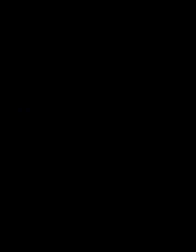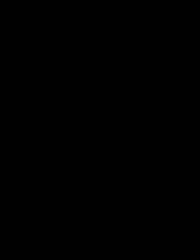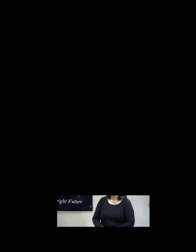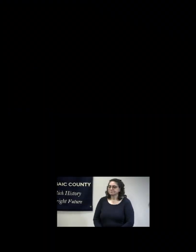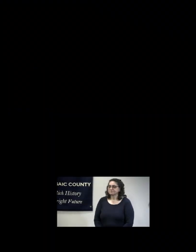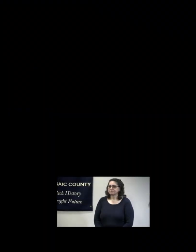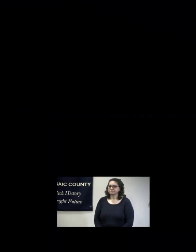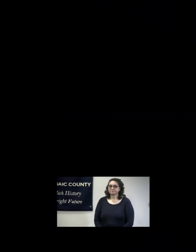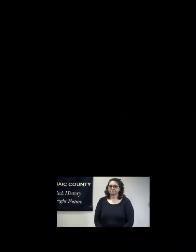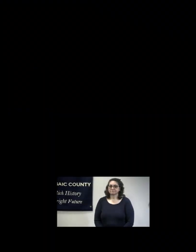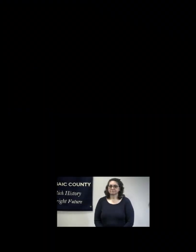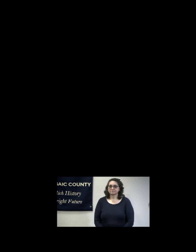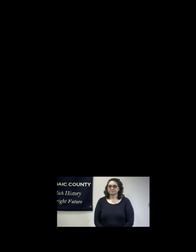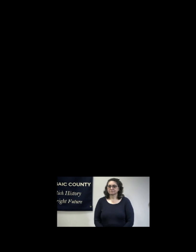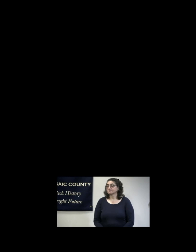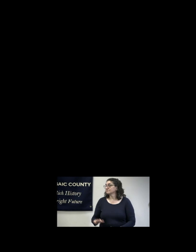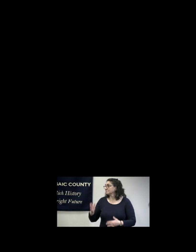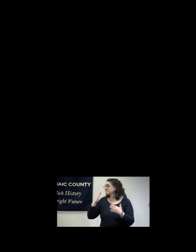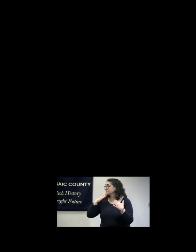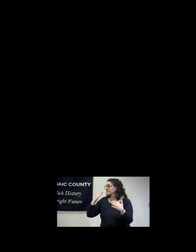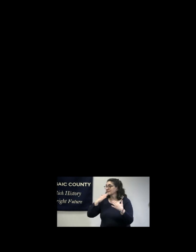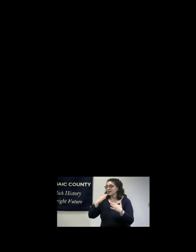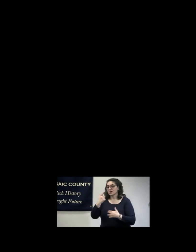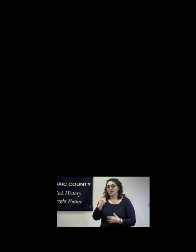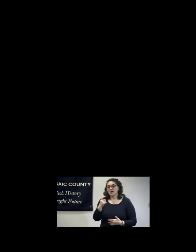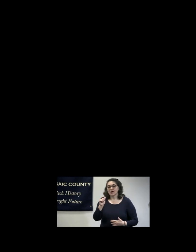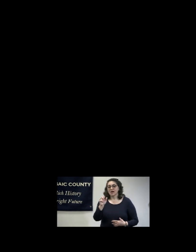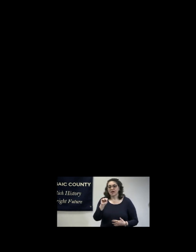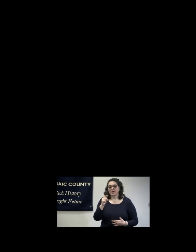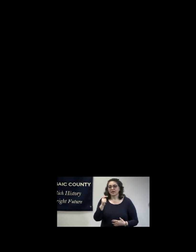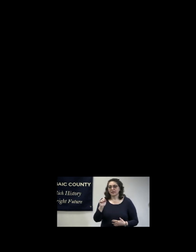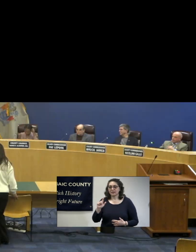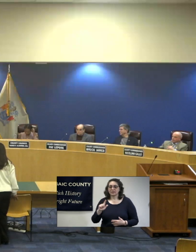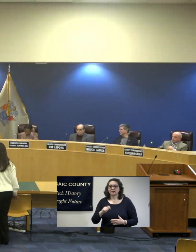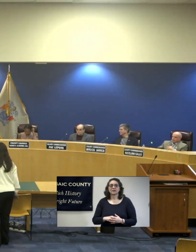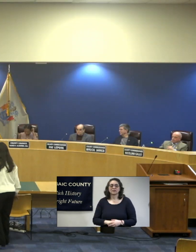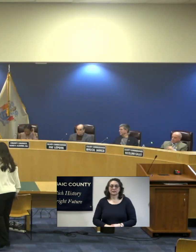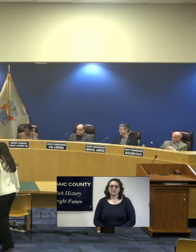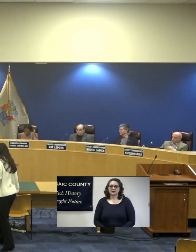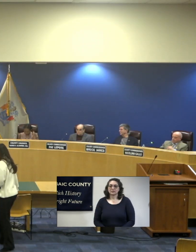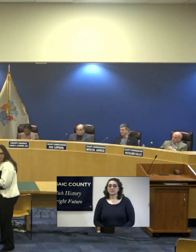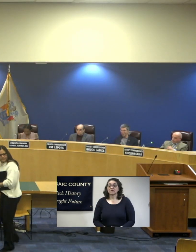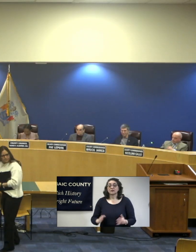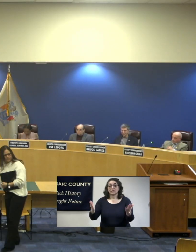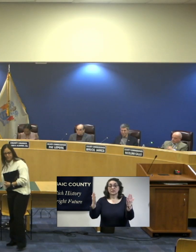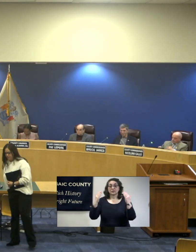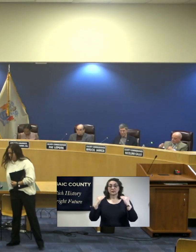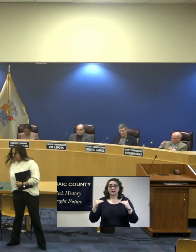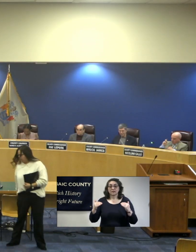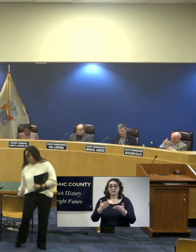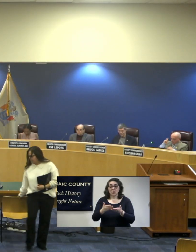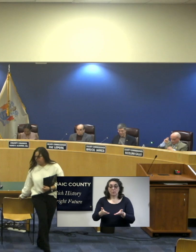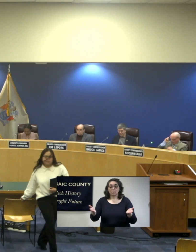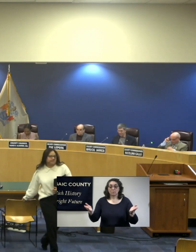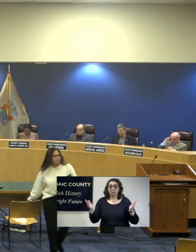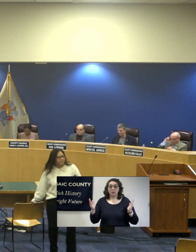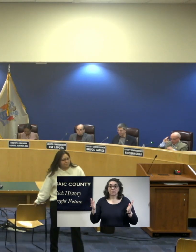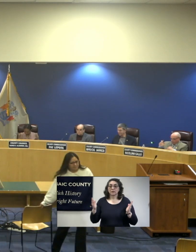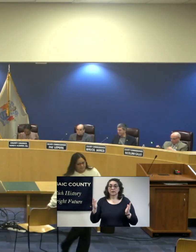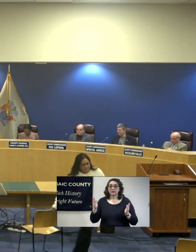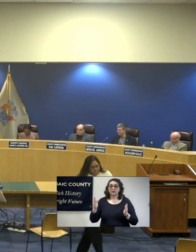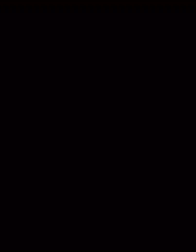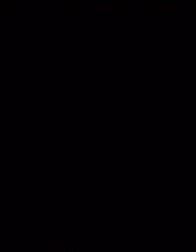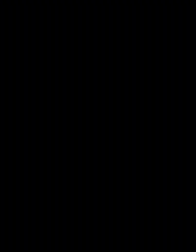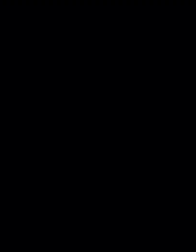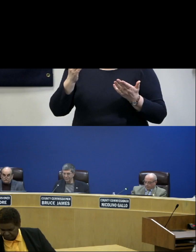what's next? Yep. Thank you, Dr. Gungill and Araceli. Next, we have a public hearing for the county's 2024